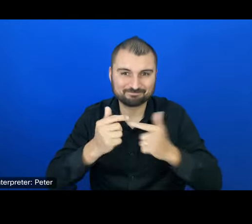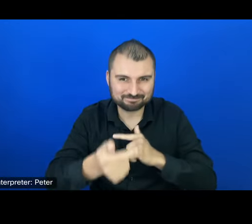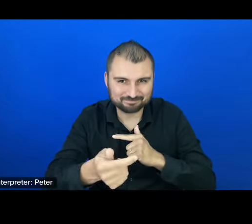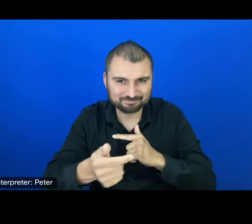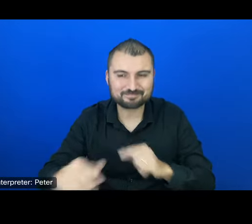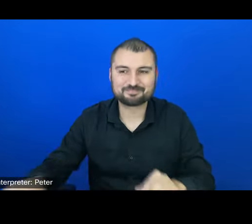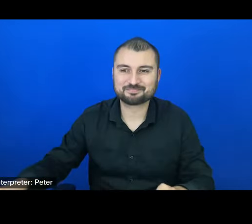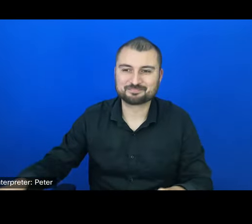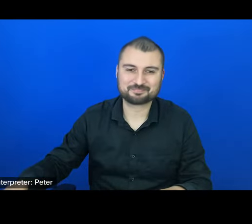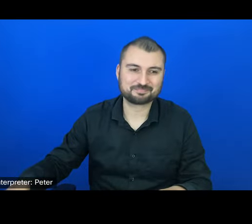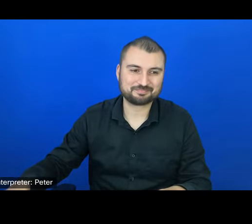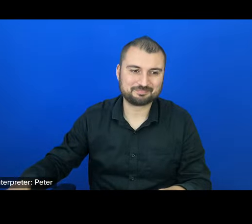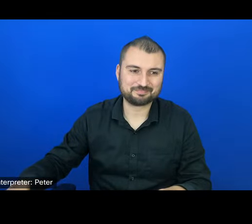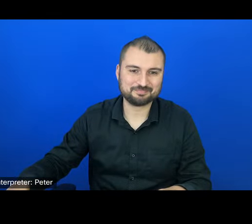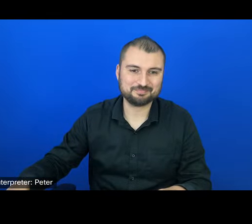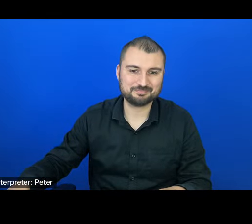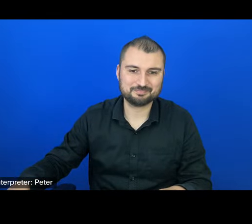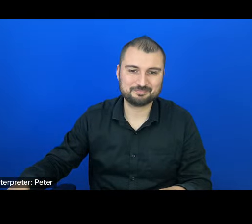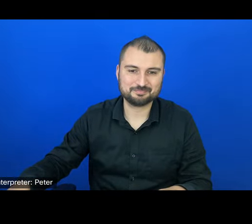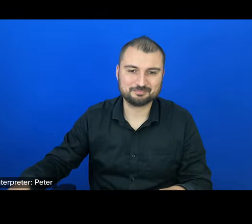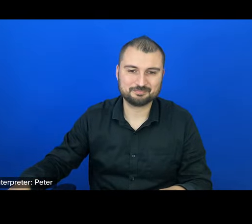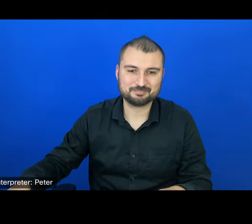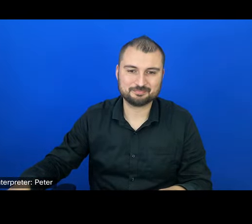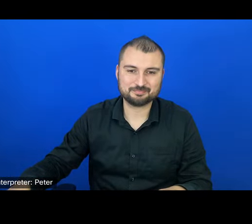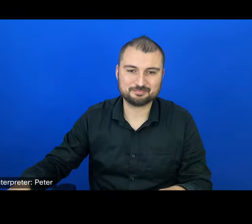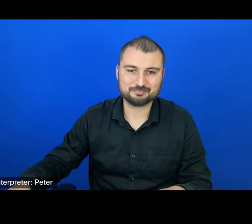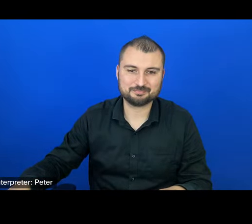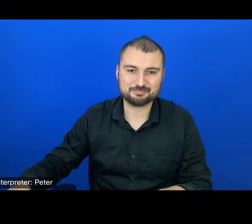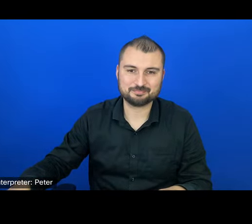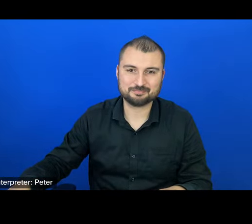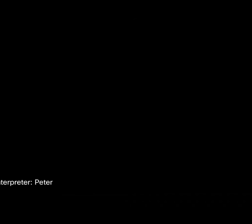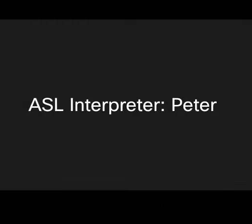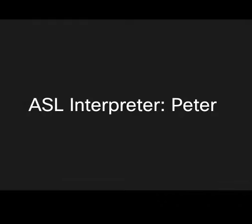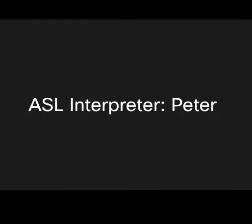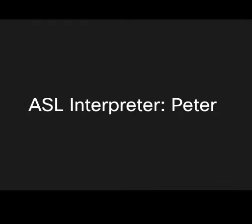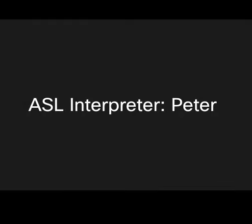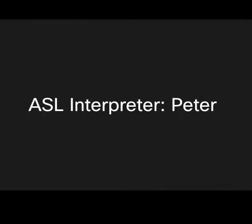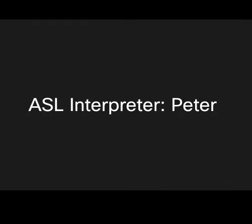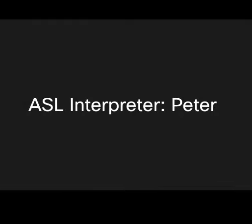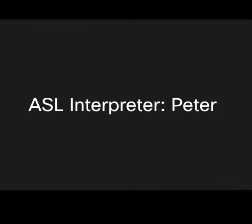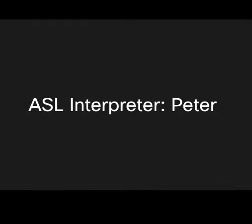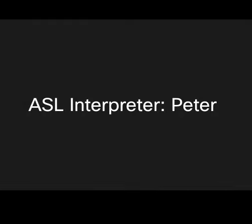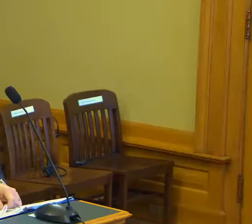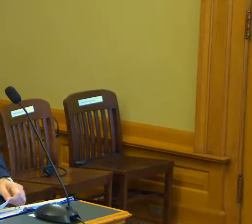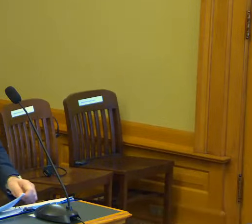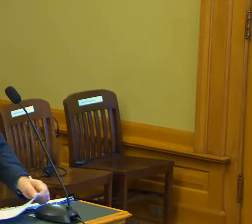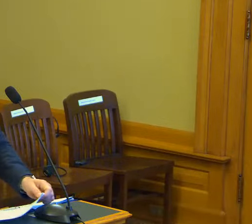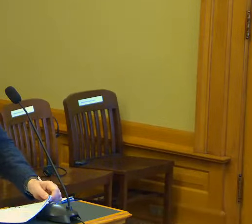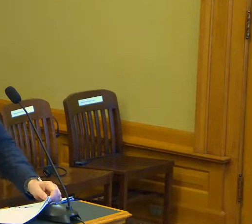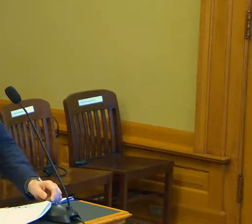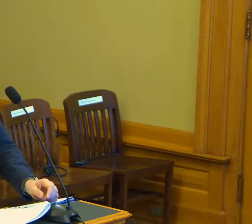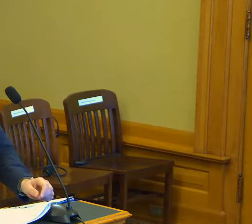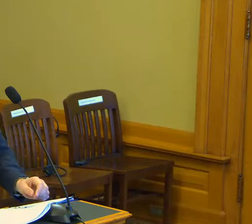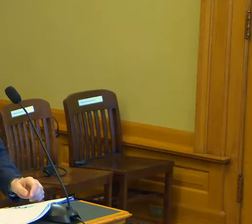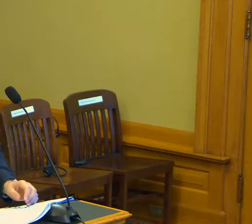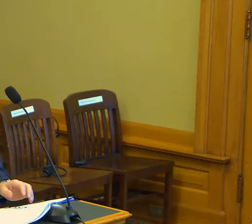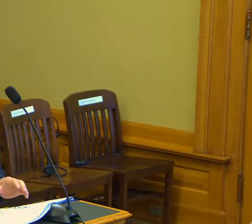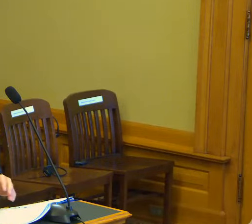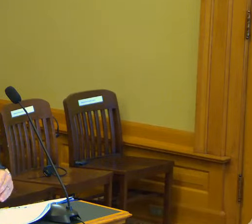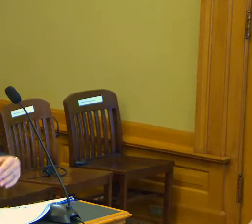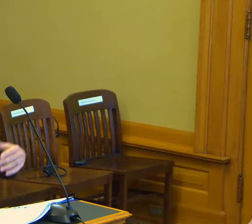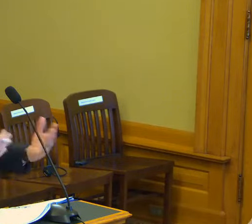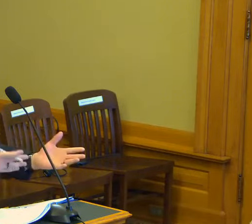and then other expenditures in that include that annual allocation for contingency scale replacement. So